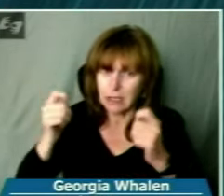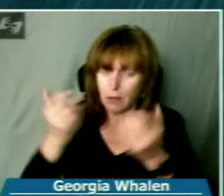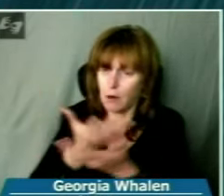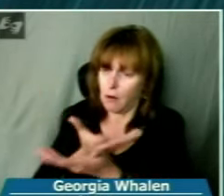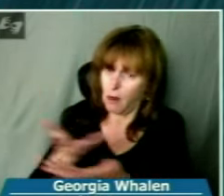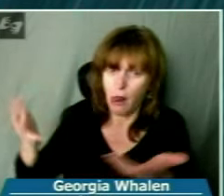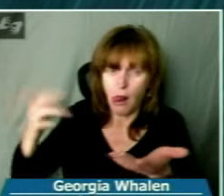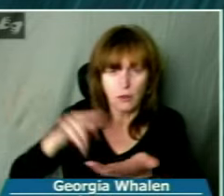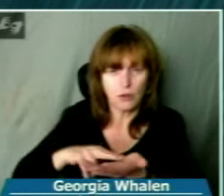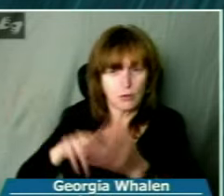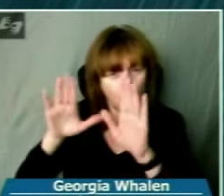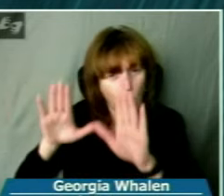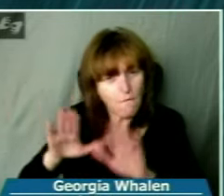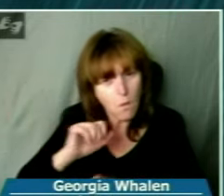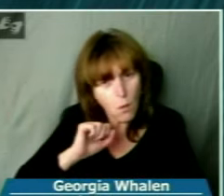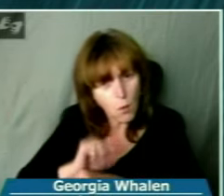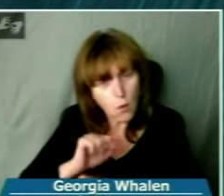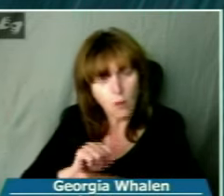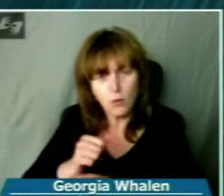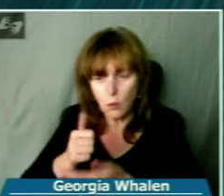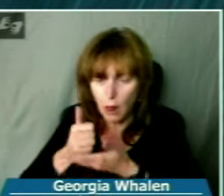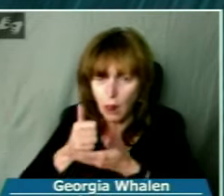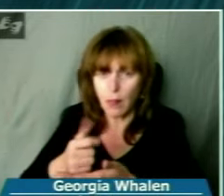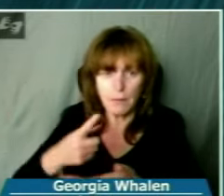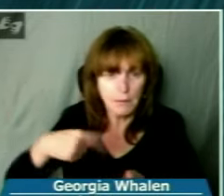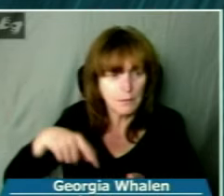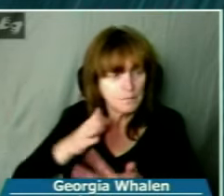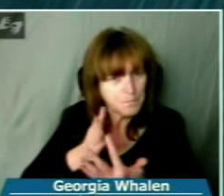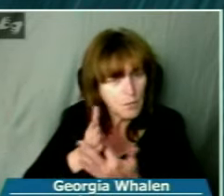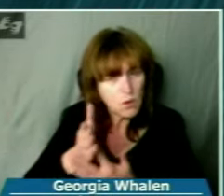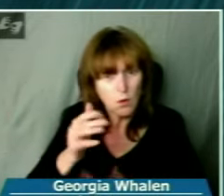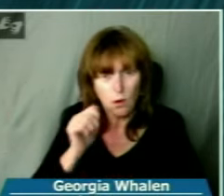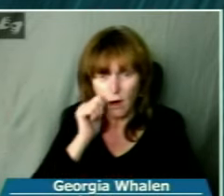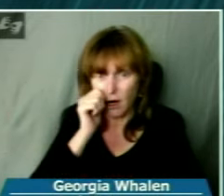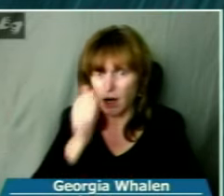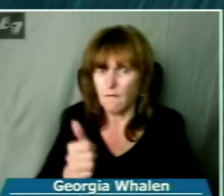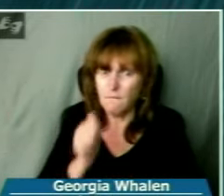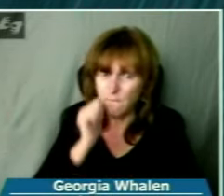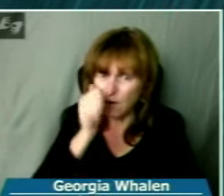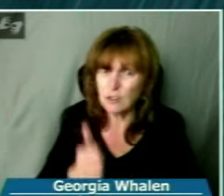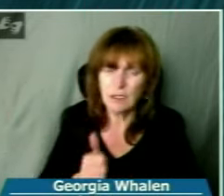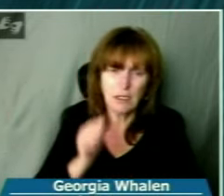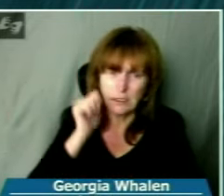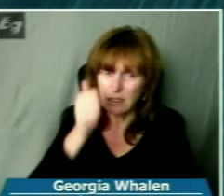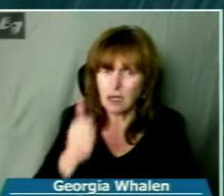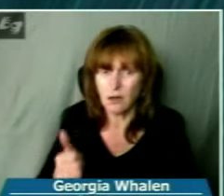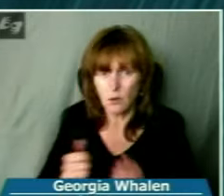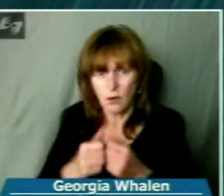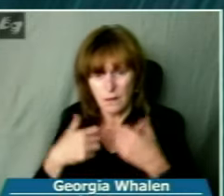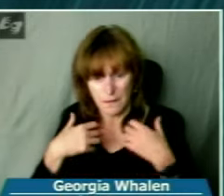such great work to help us through this pandemic and every day through regular healthcare issues. And I'll end with